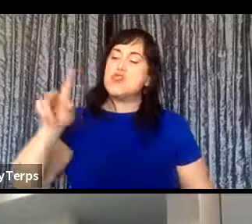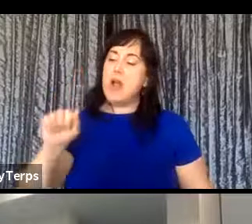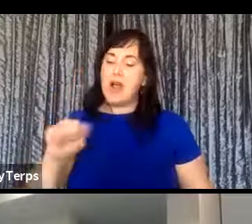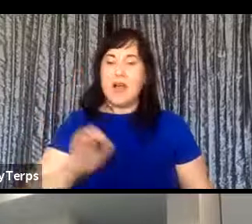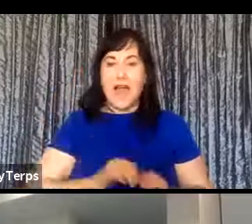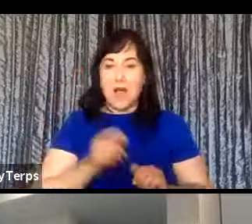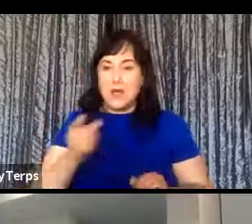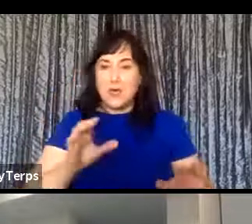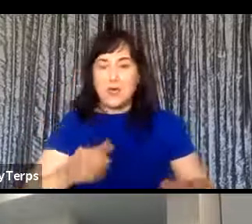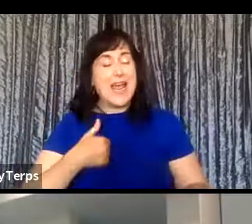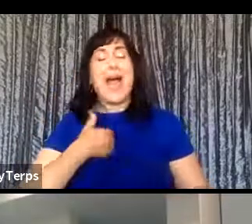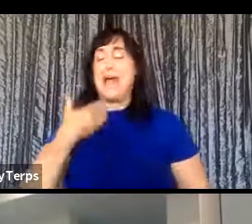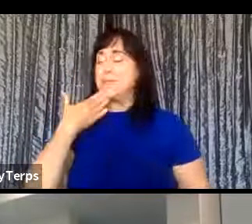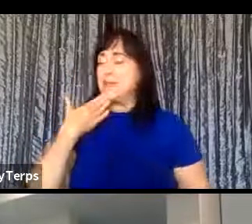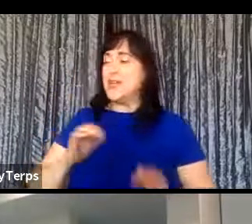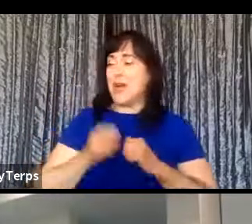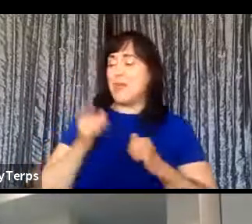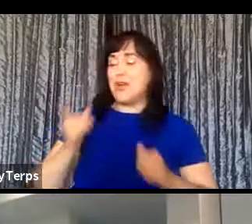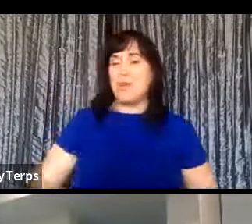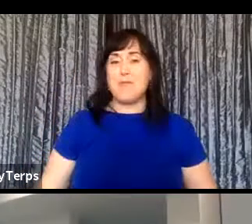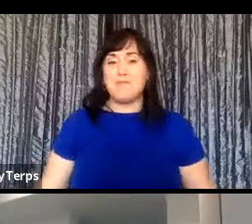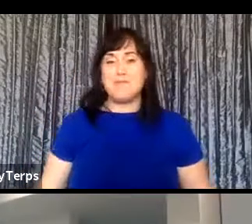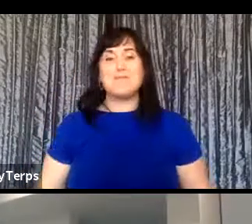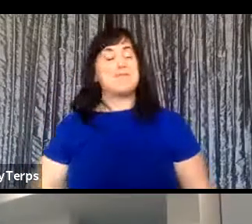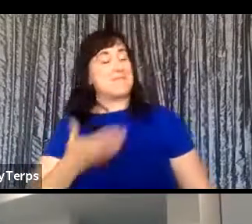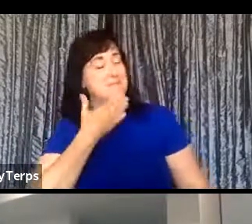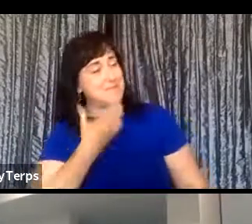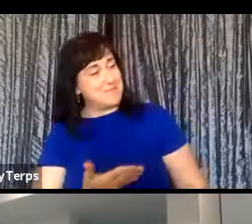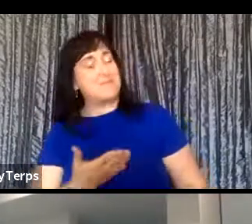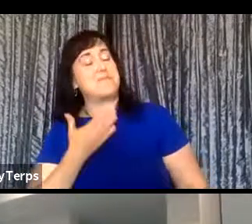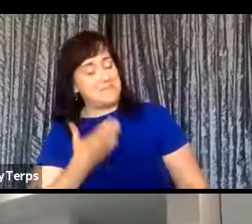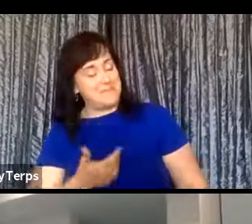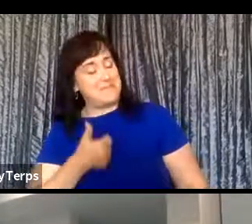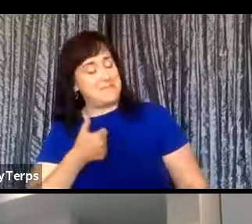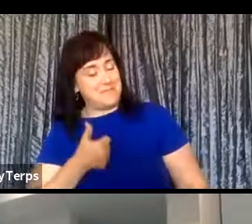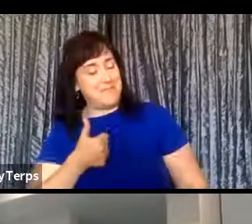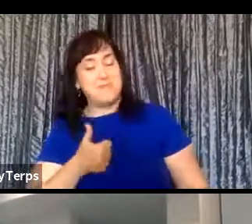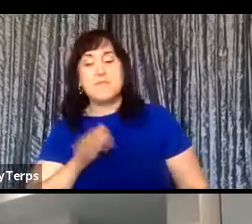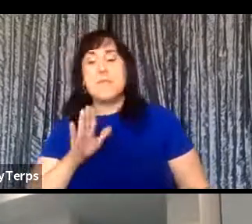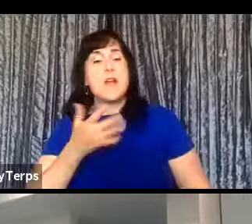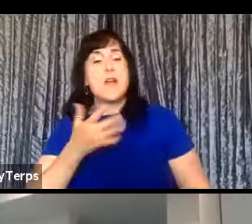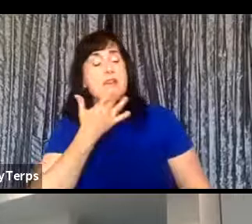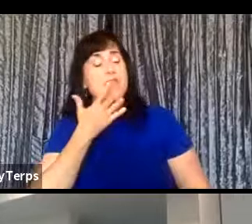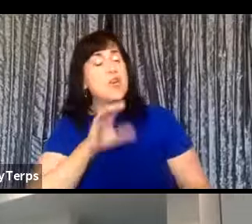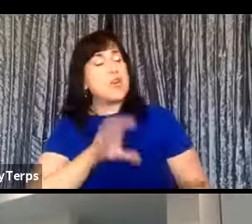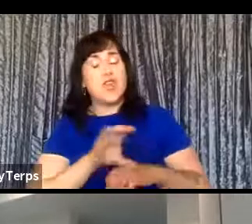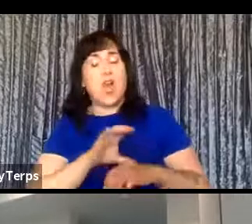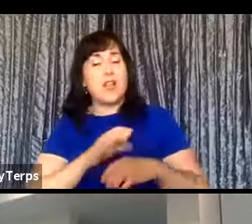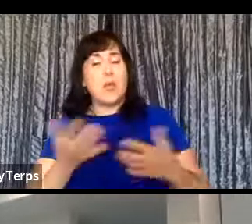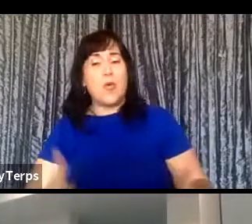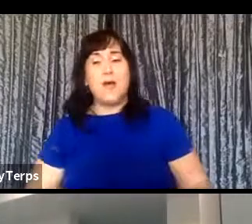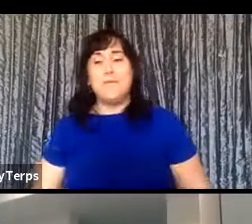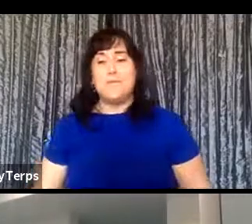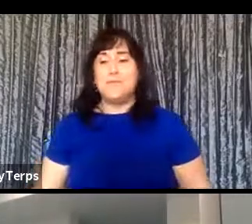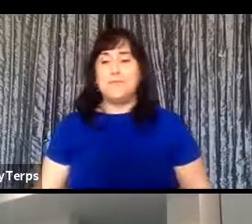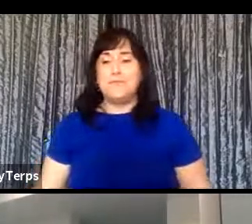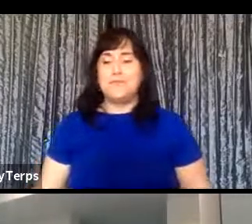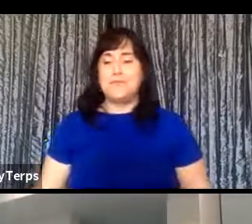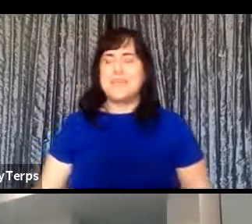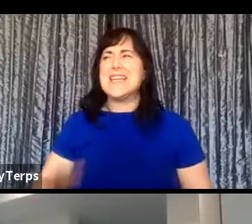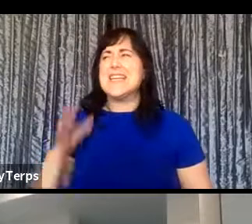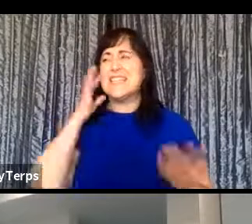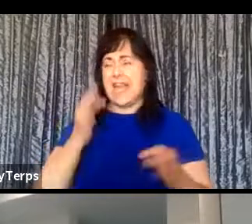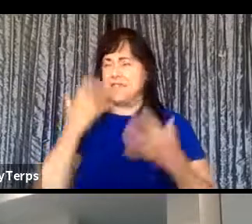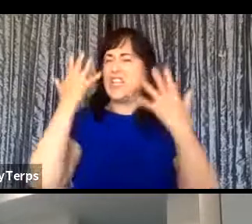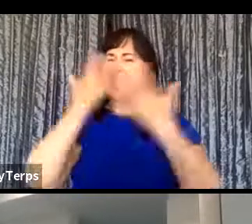I'm good. How are you doing today? I'm very well. I'm very well. Favorite chocolate, please, Kendra, if that's okay. Definitely